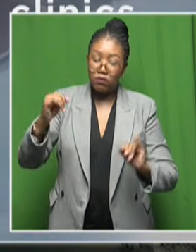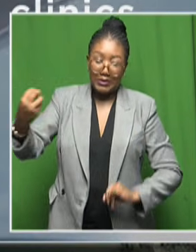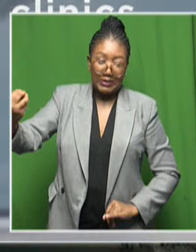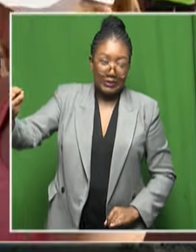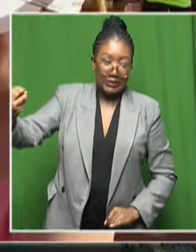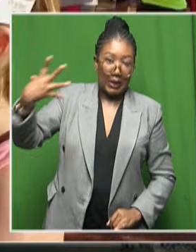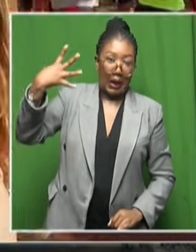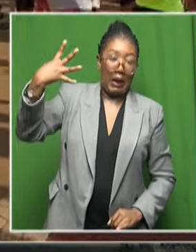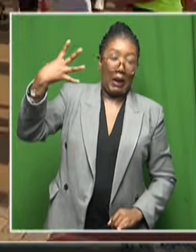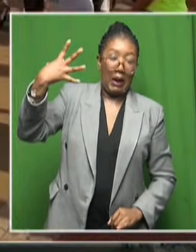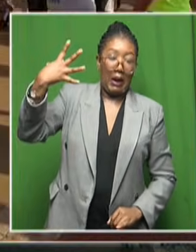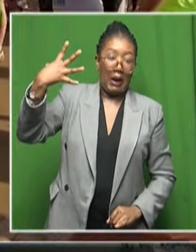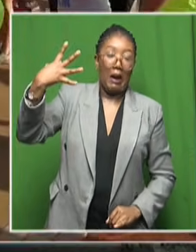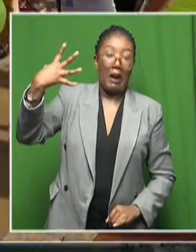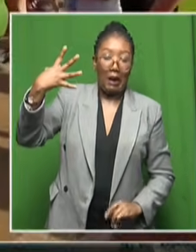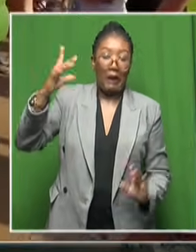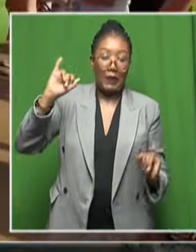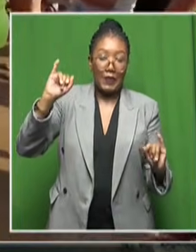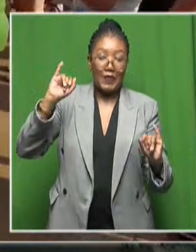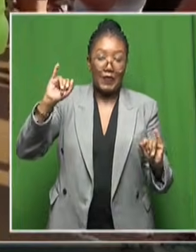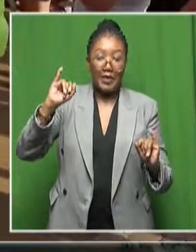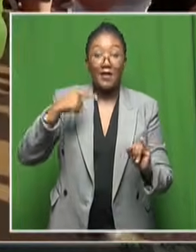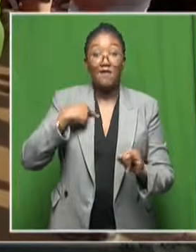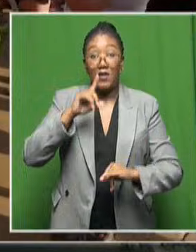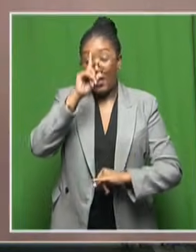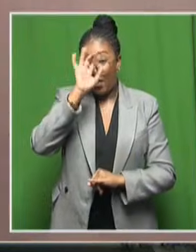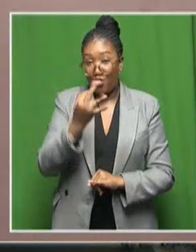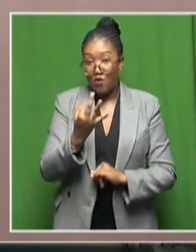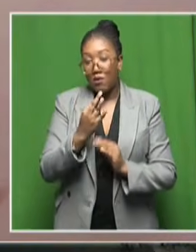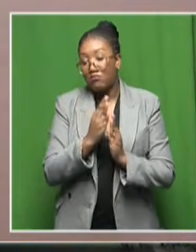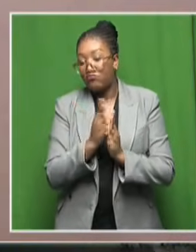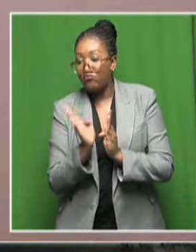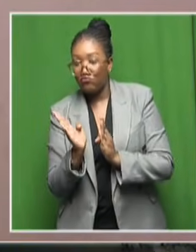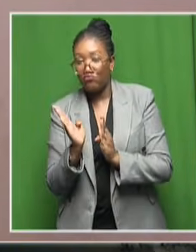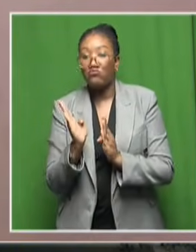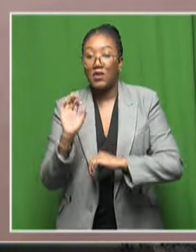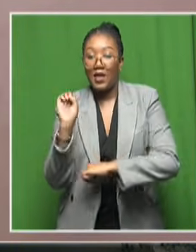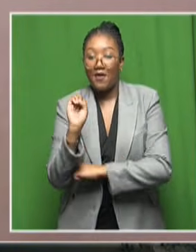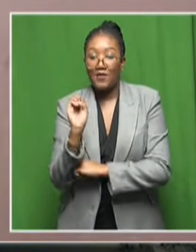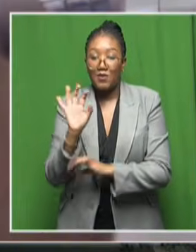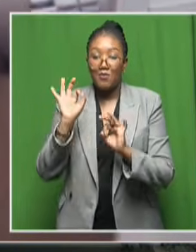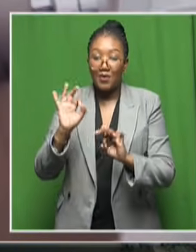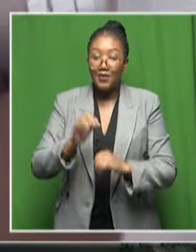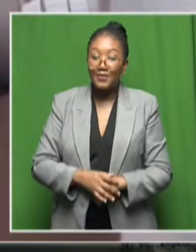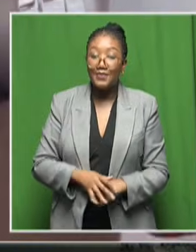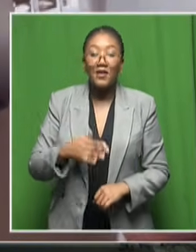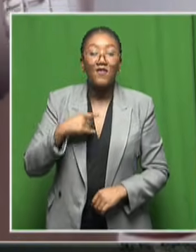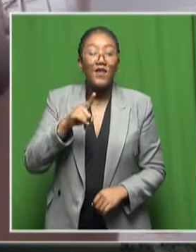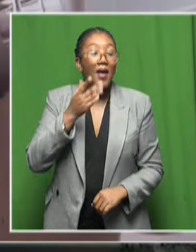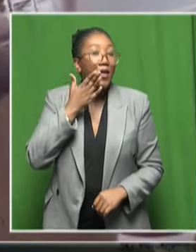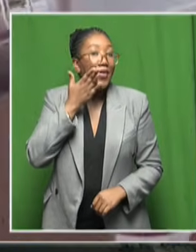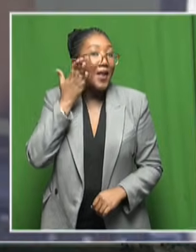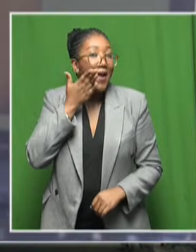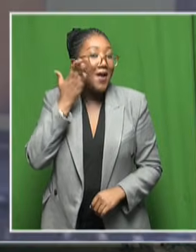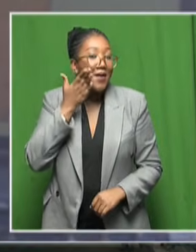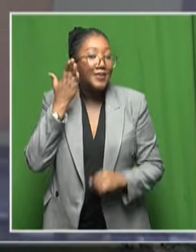UV exposure happens. And the other thing is our fair-skinned people, they want to go to the tanning